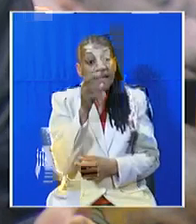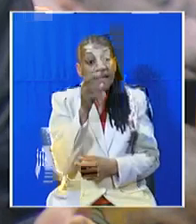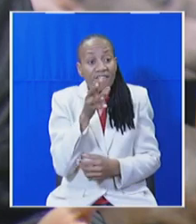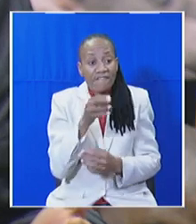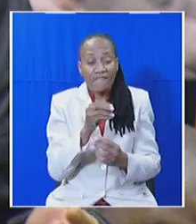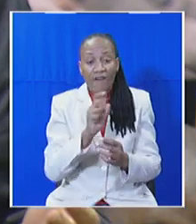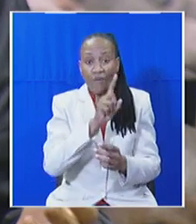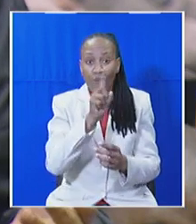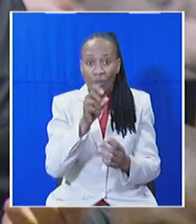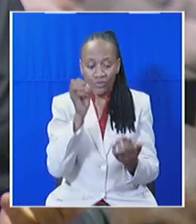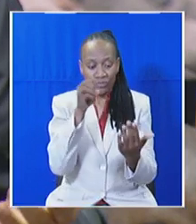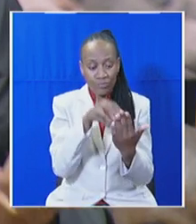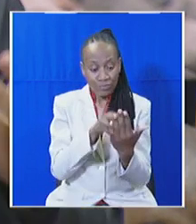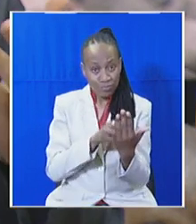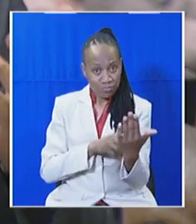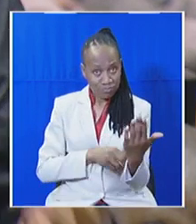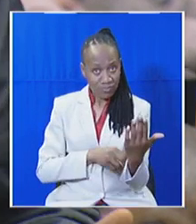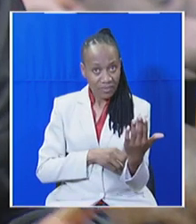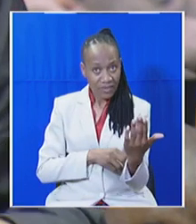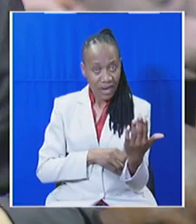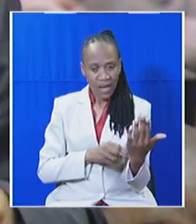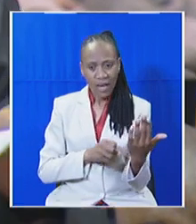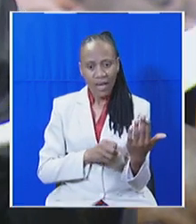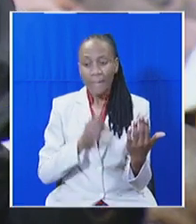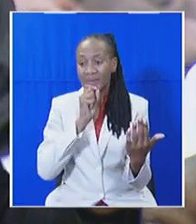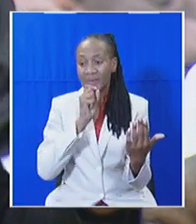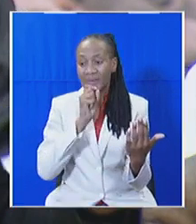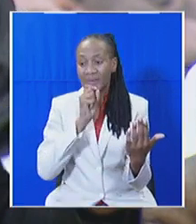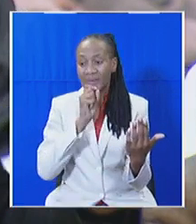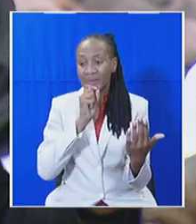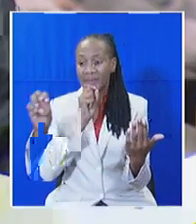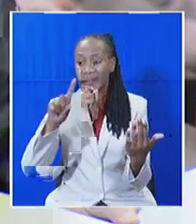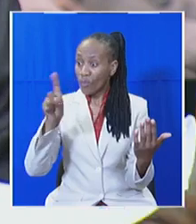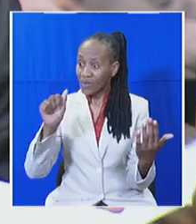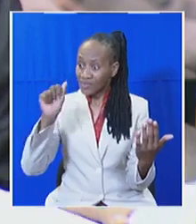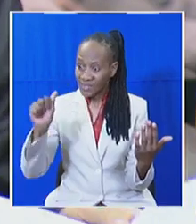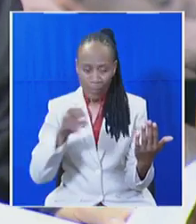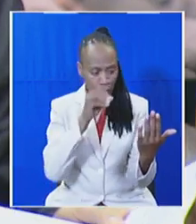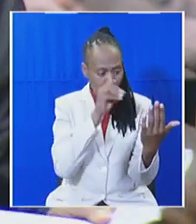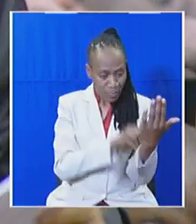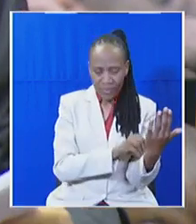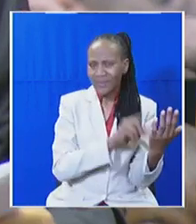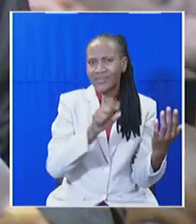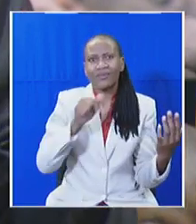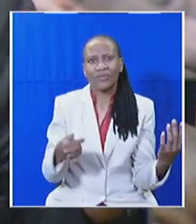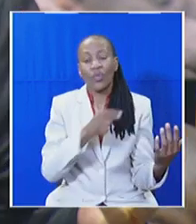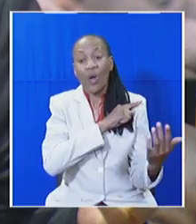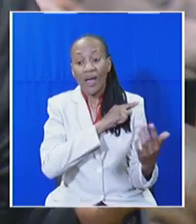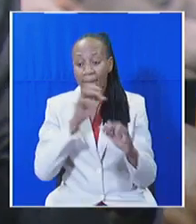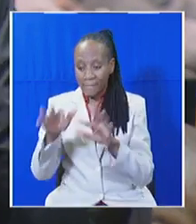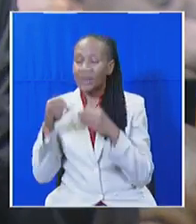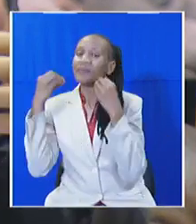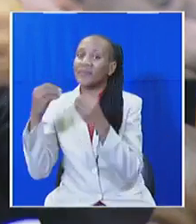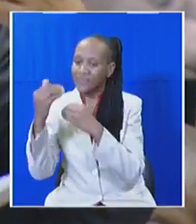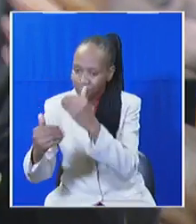were not to be handled today because the process has not been finalised, it should not be on the order paper. It's business, or the question paper. So we've got a problem